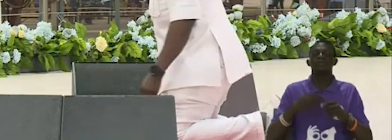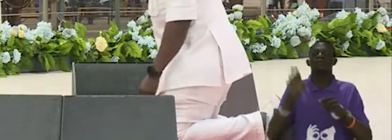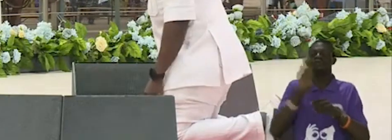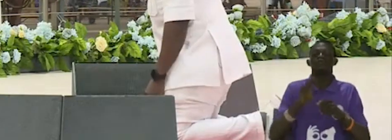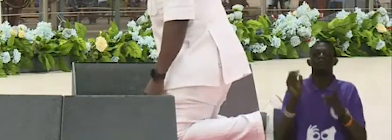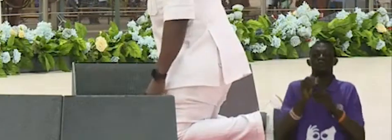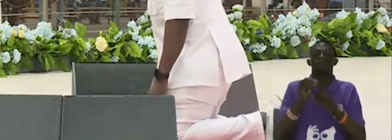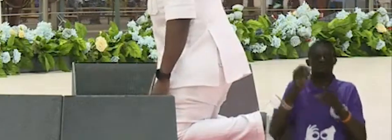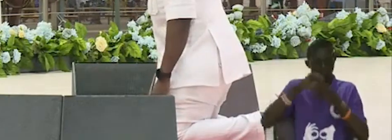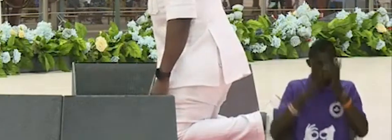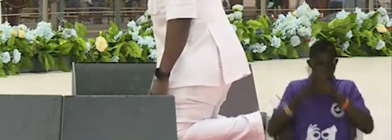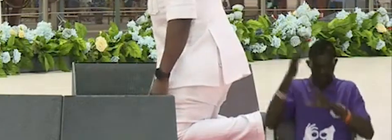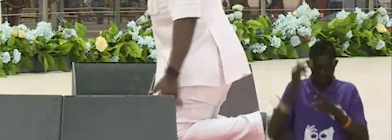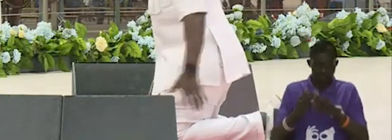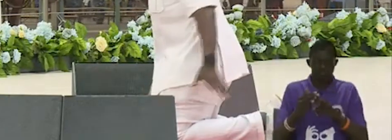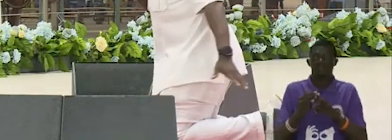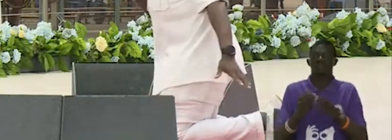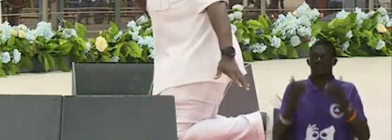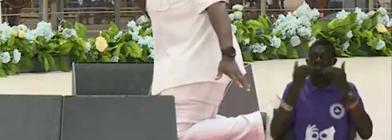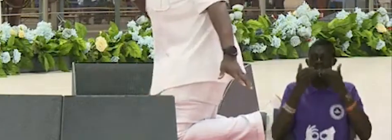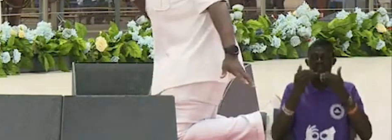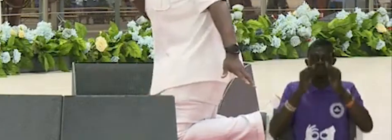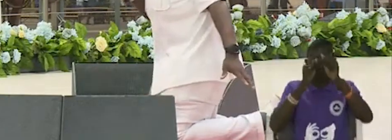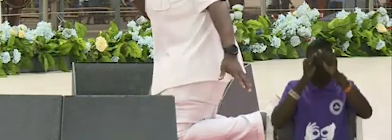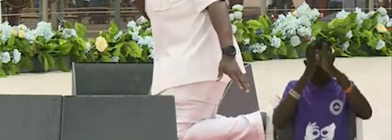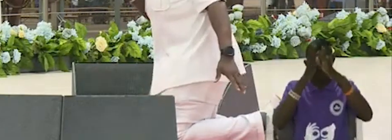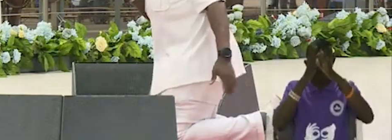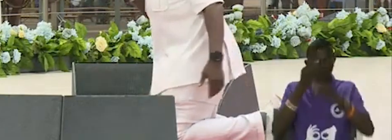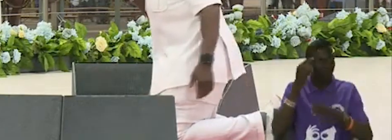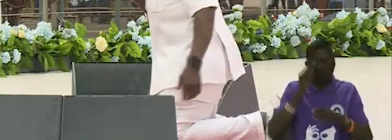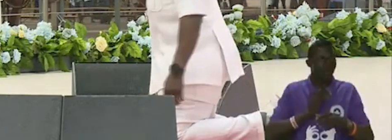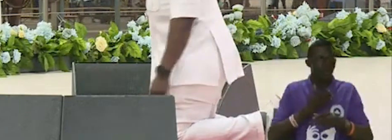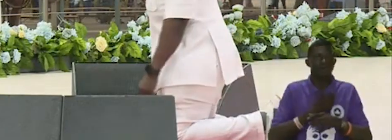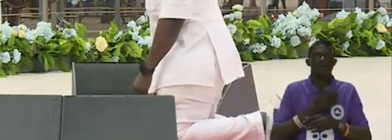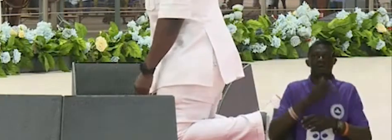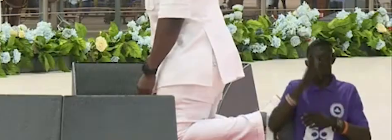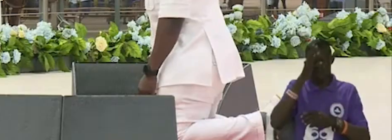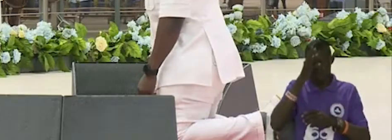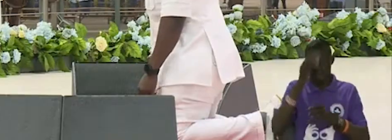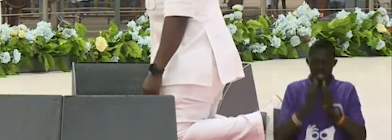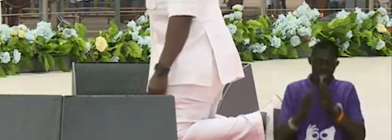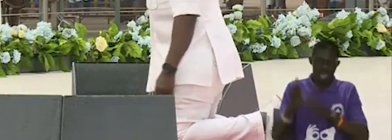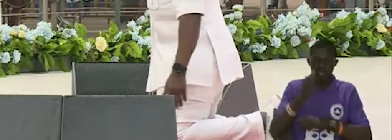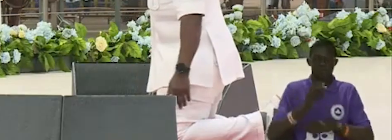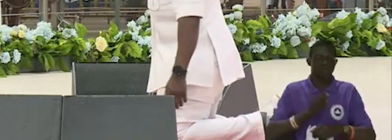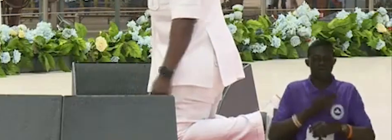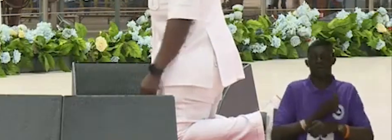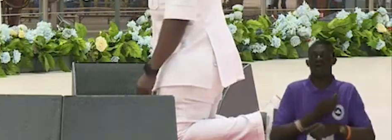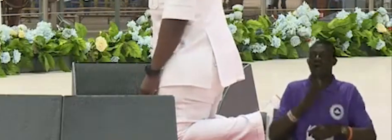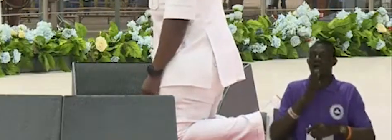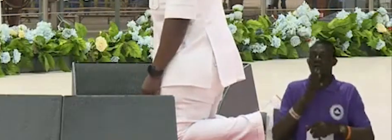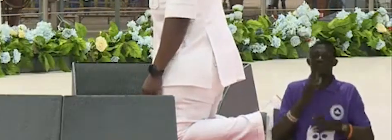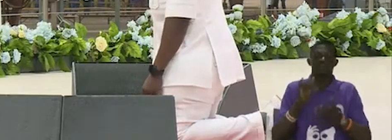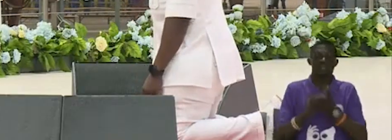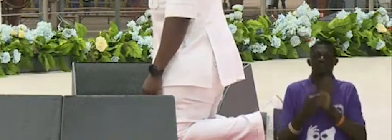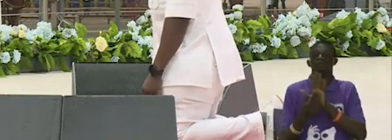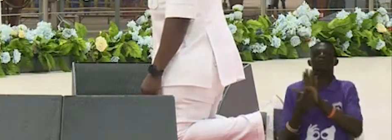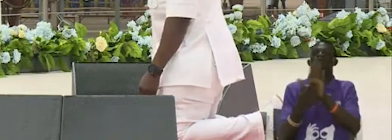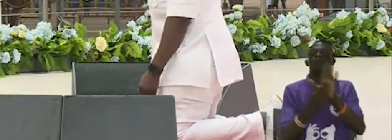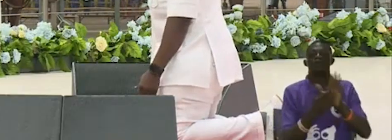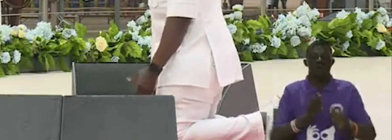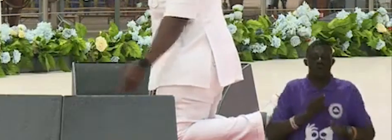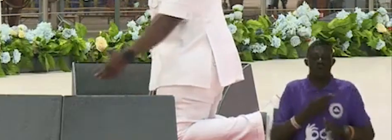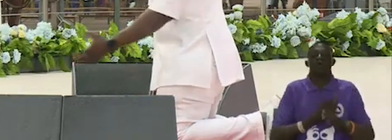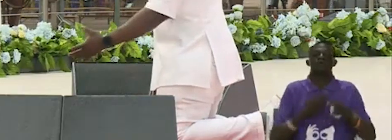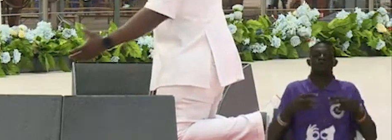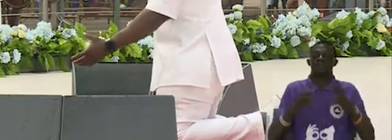name. Thank you for our fathers that have gone ahead of us, our mothers that have showed us the way. Thank